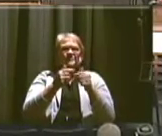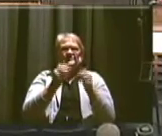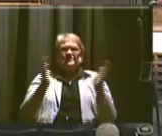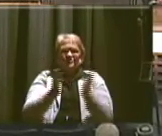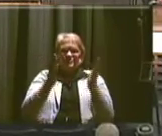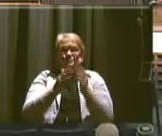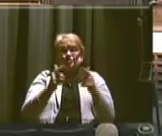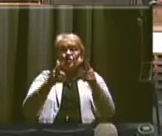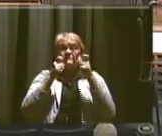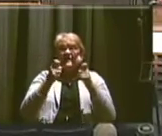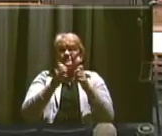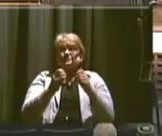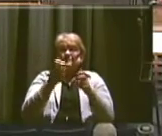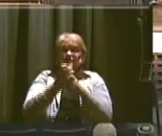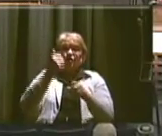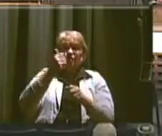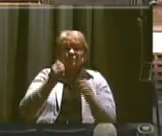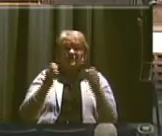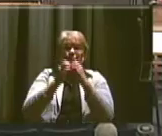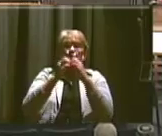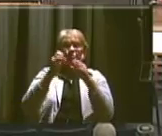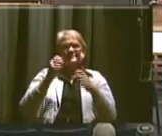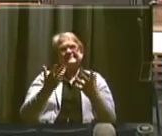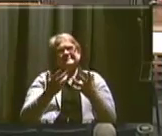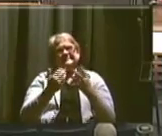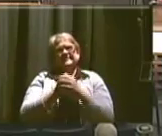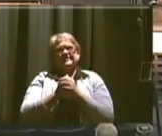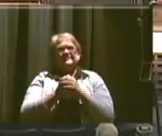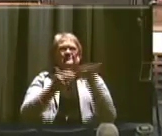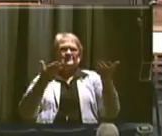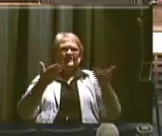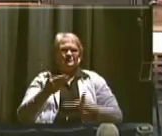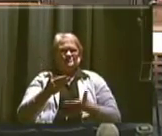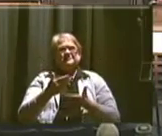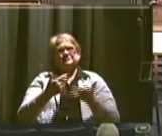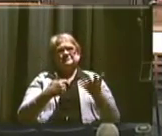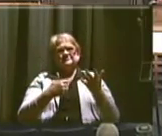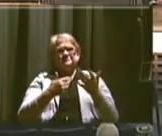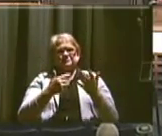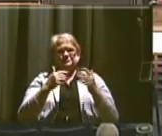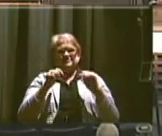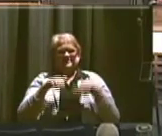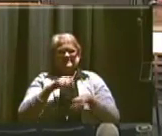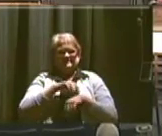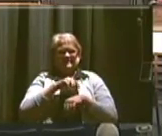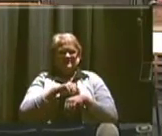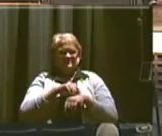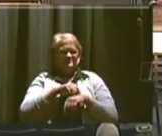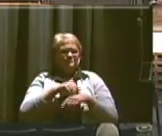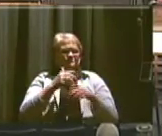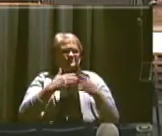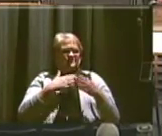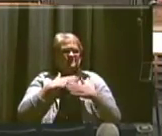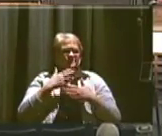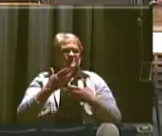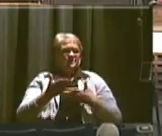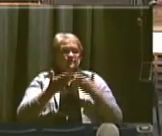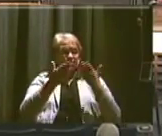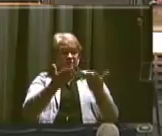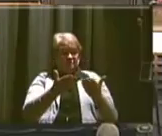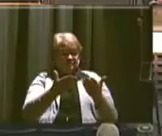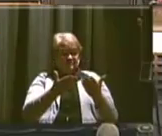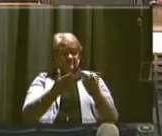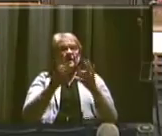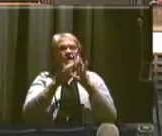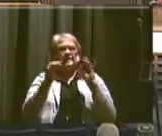So that is my introduction, and I would entertain a motion or a comment. Is that a comment or